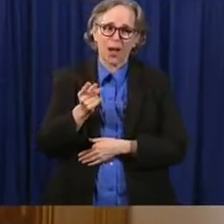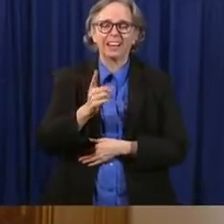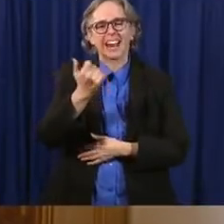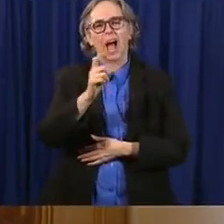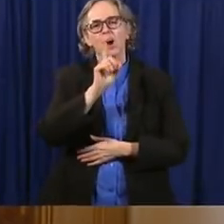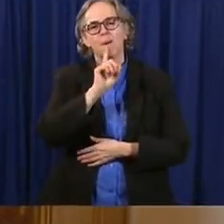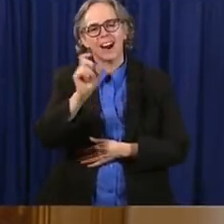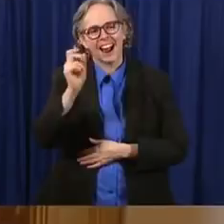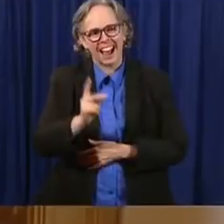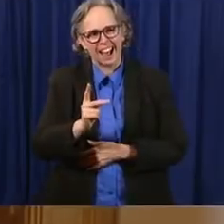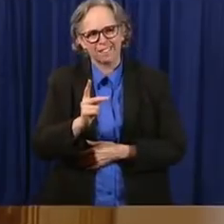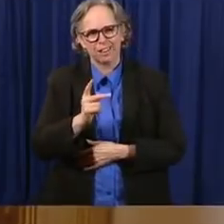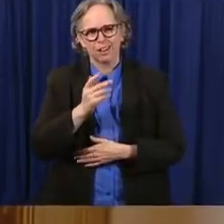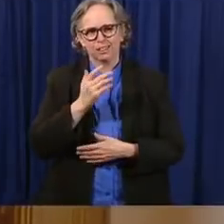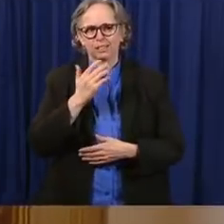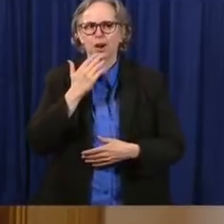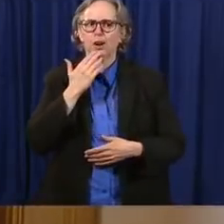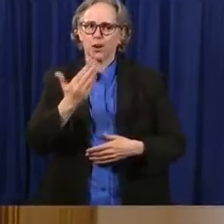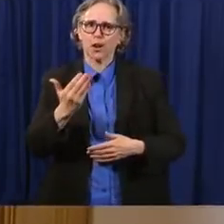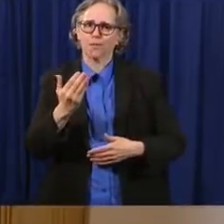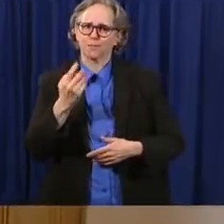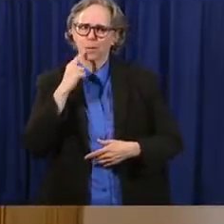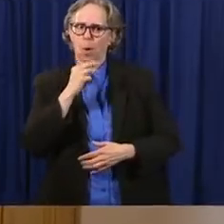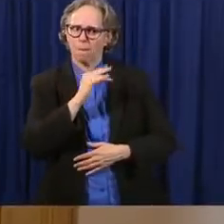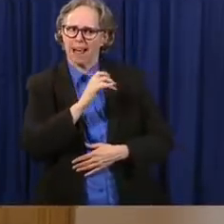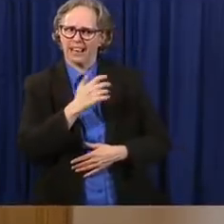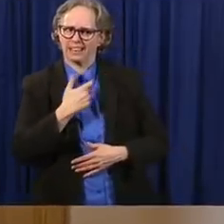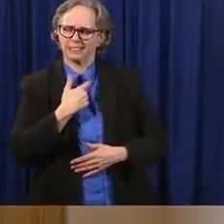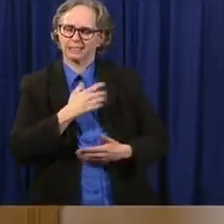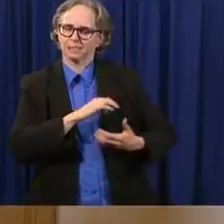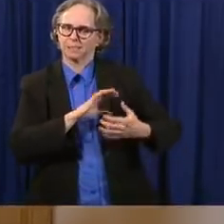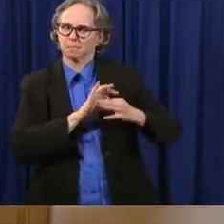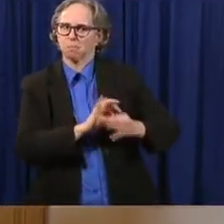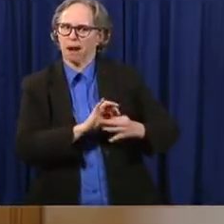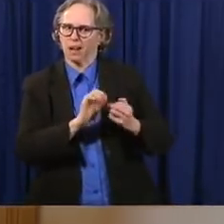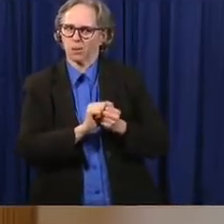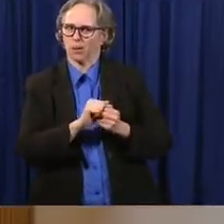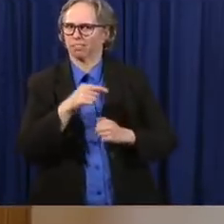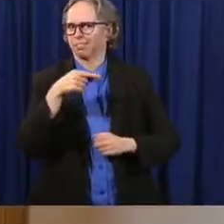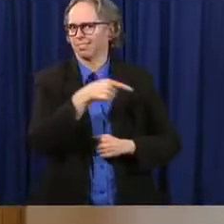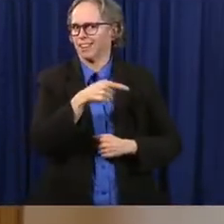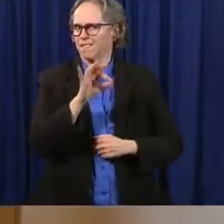Mike. She's bonded to me, so I bonded to her, I guess. So yeah, we're